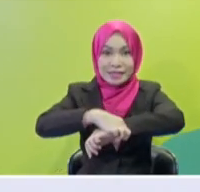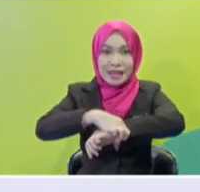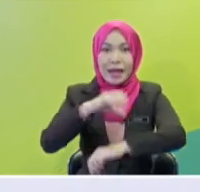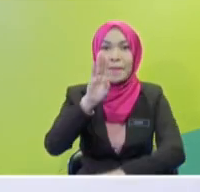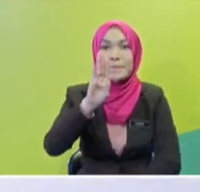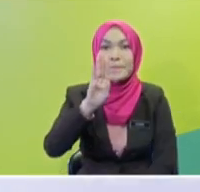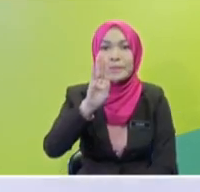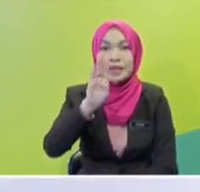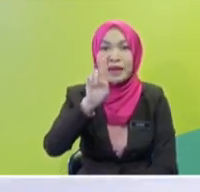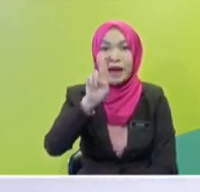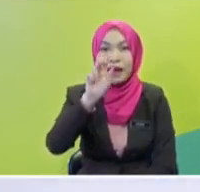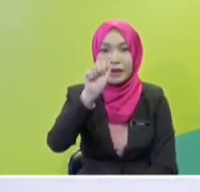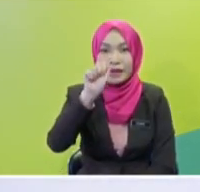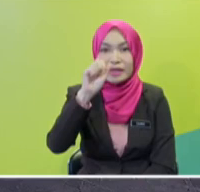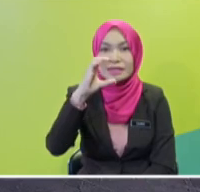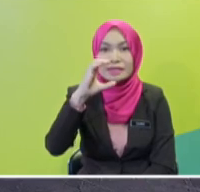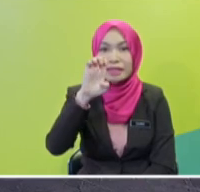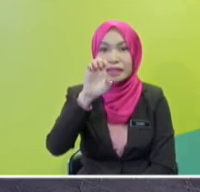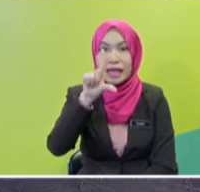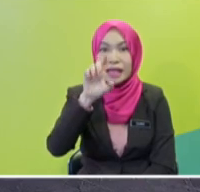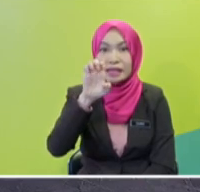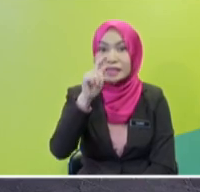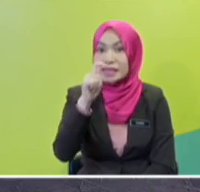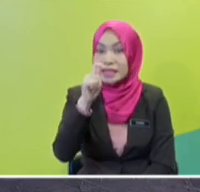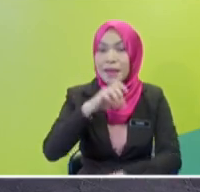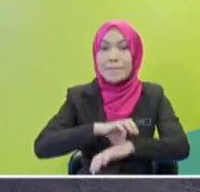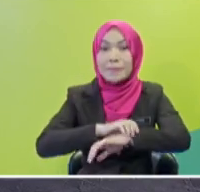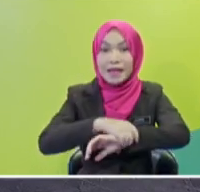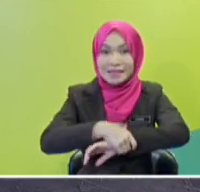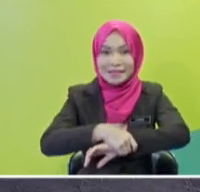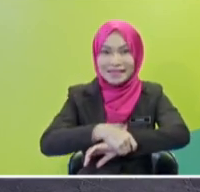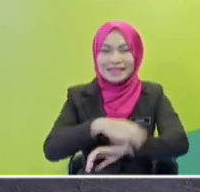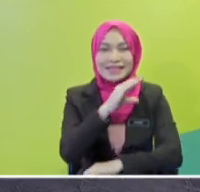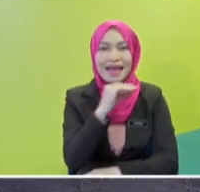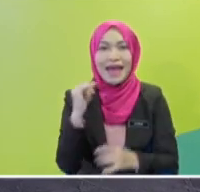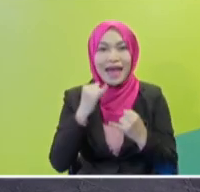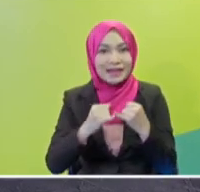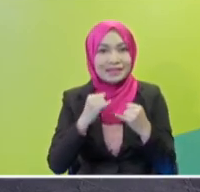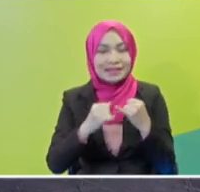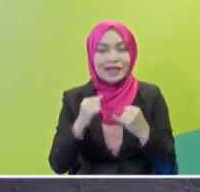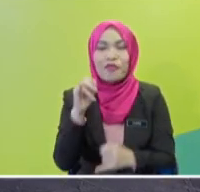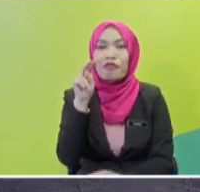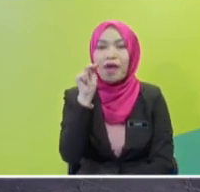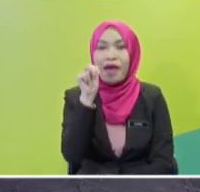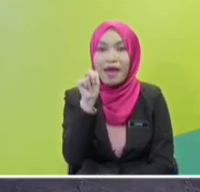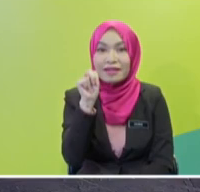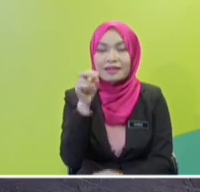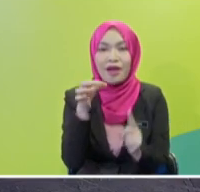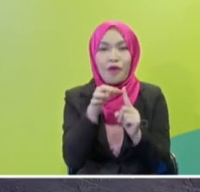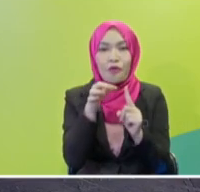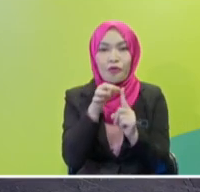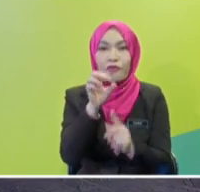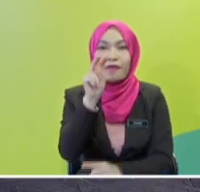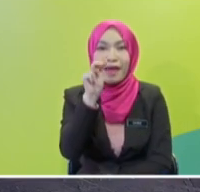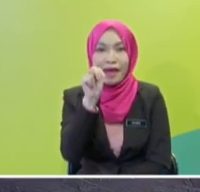Blouse. Okay, let's try one more. N. N. N for... This is